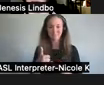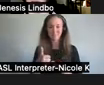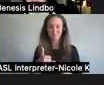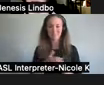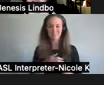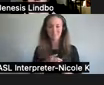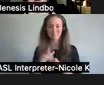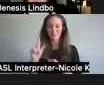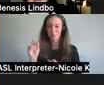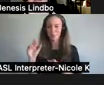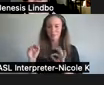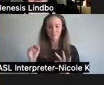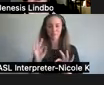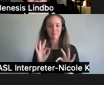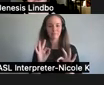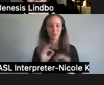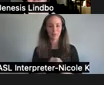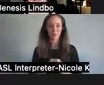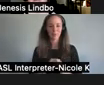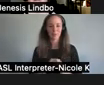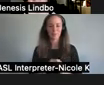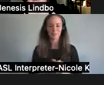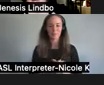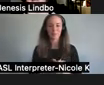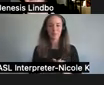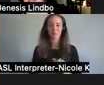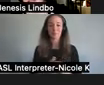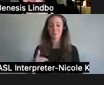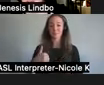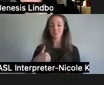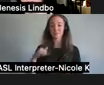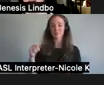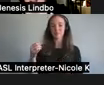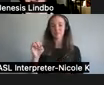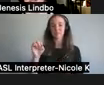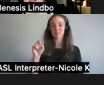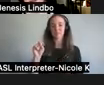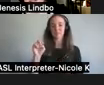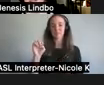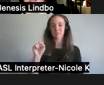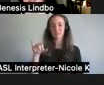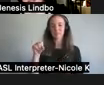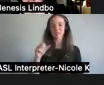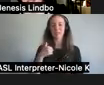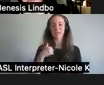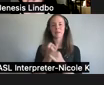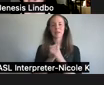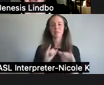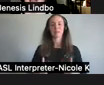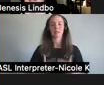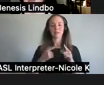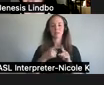Looks great. Perfect. Wonderful. Okay, so I am Jenesis. I'm an independent living specialist